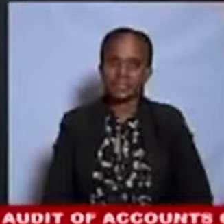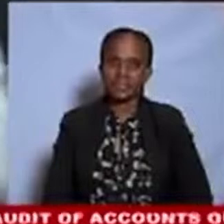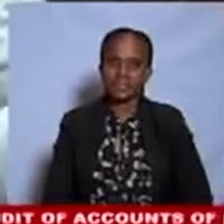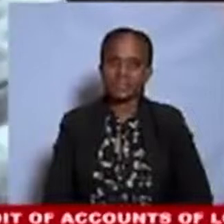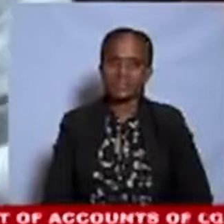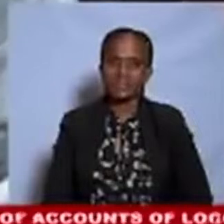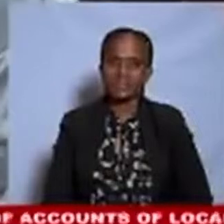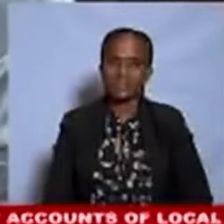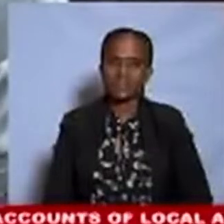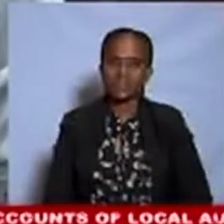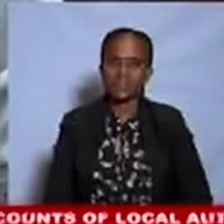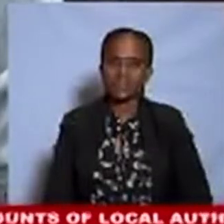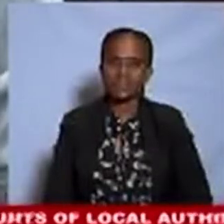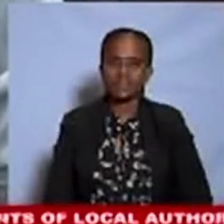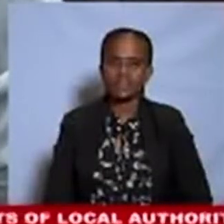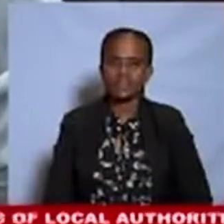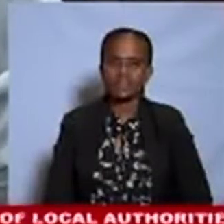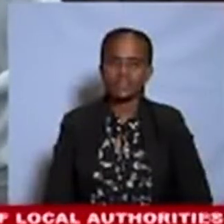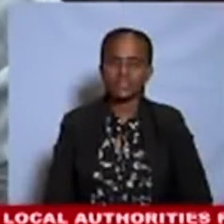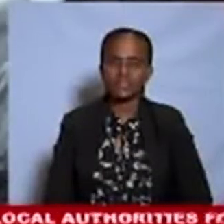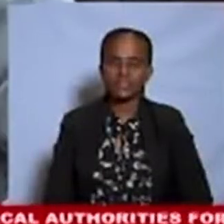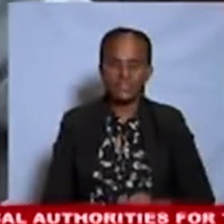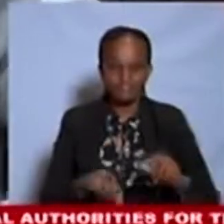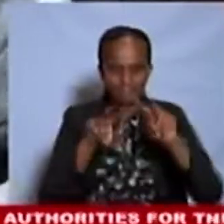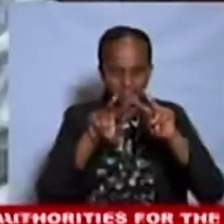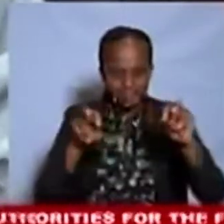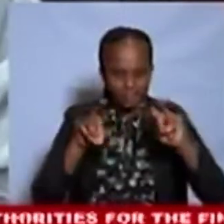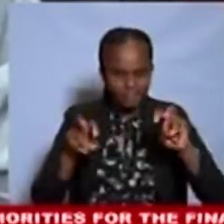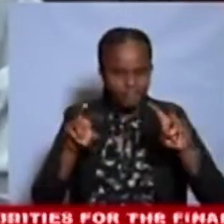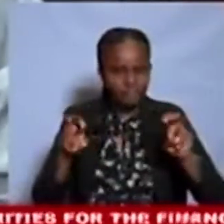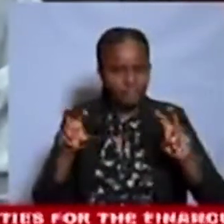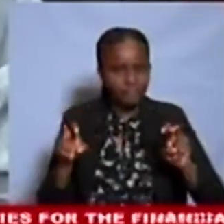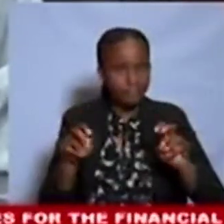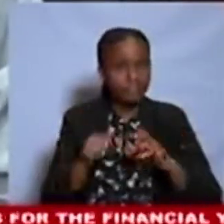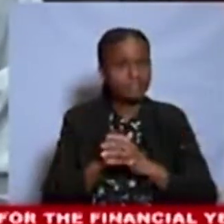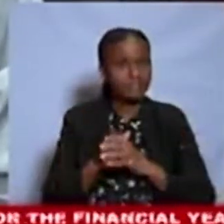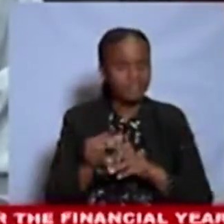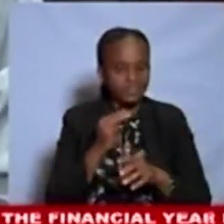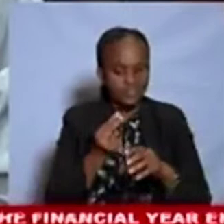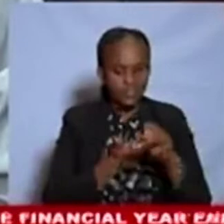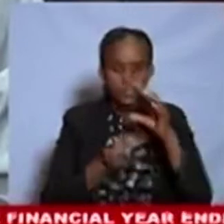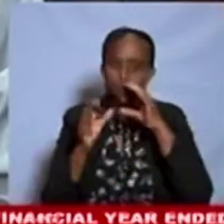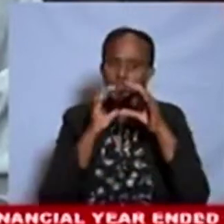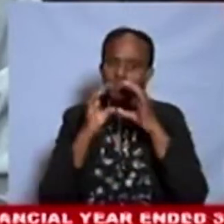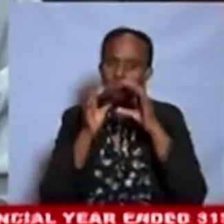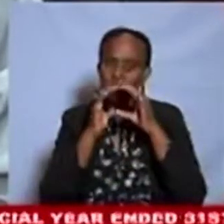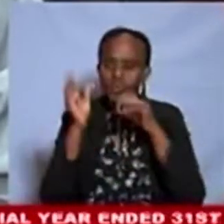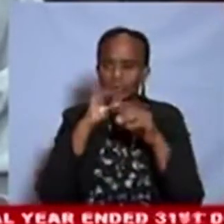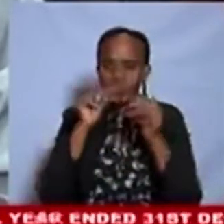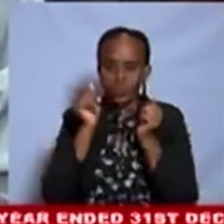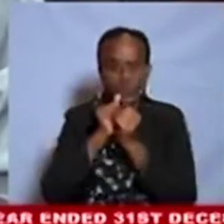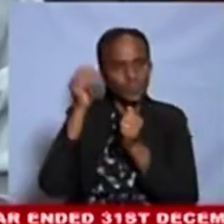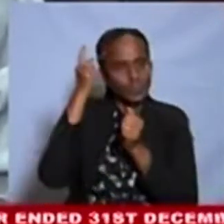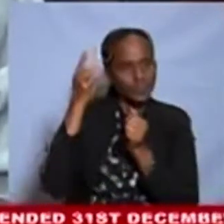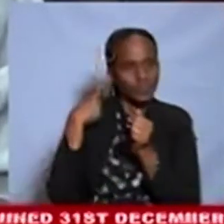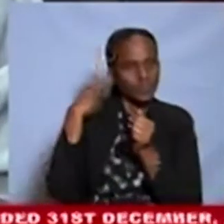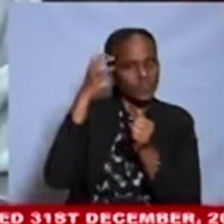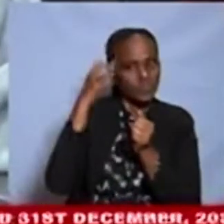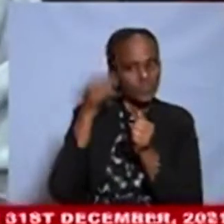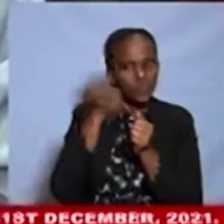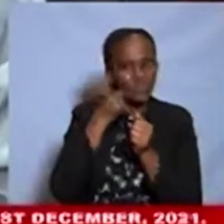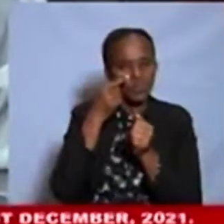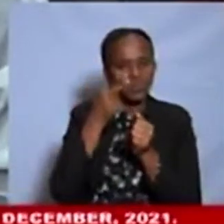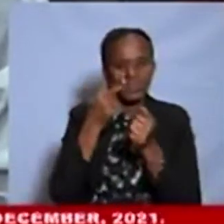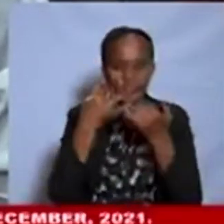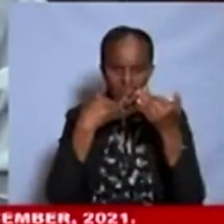Okay. During the spot checks, and we communicated to the principal officer, notifying him of what had